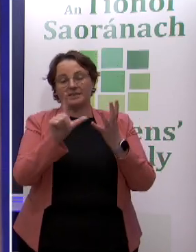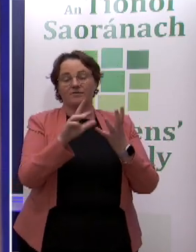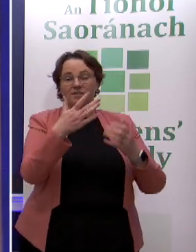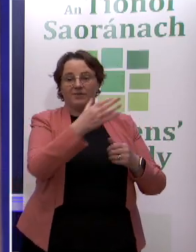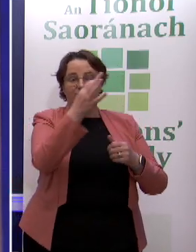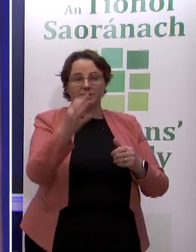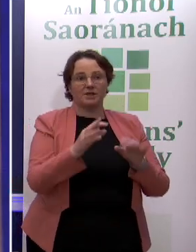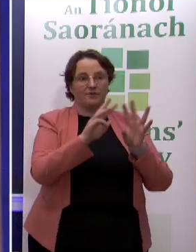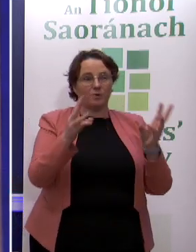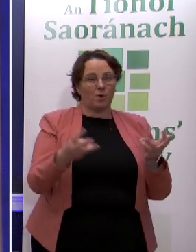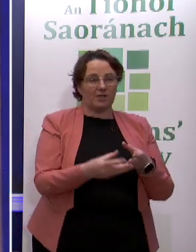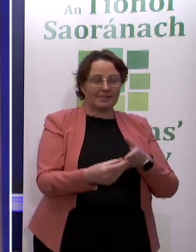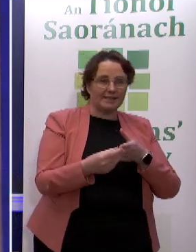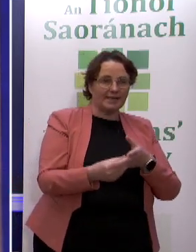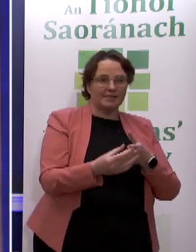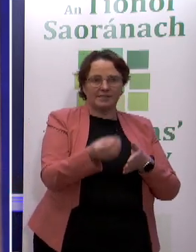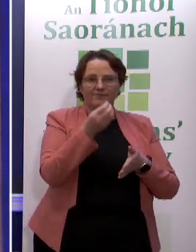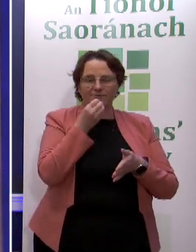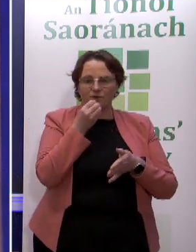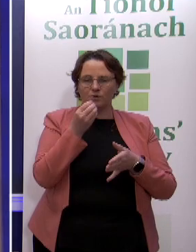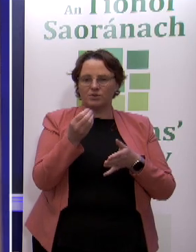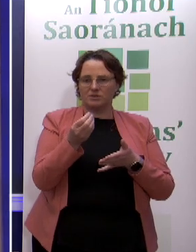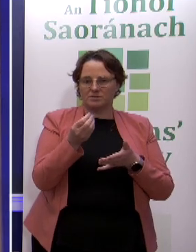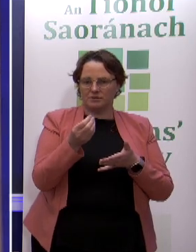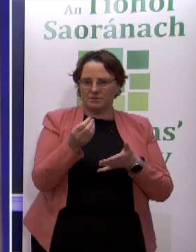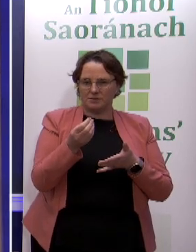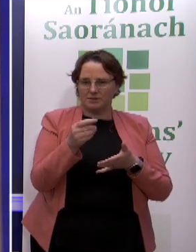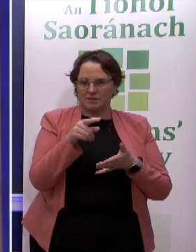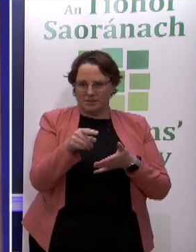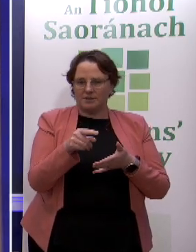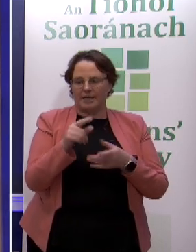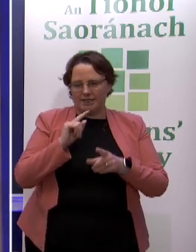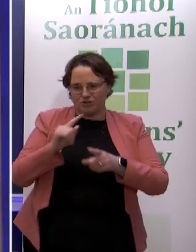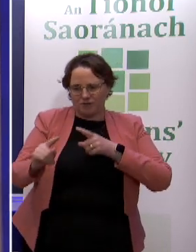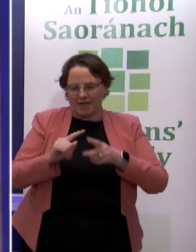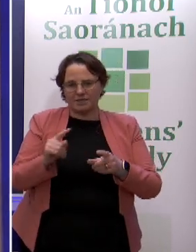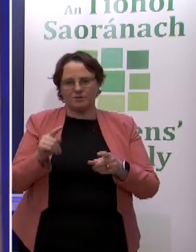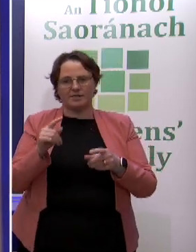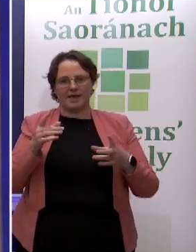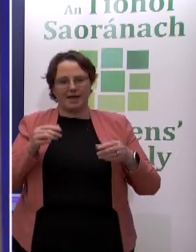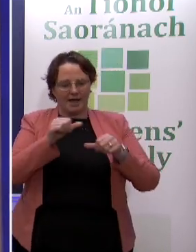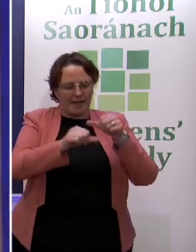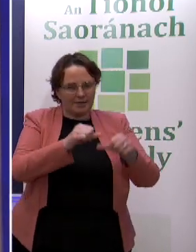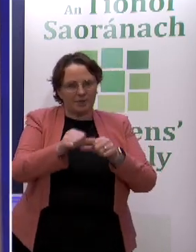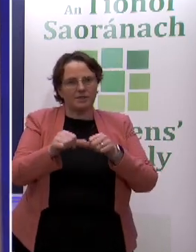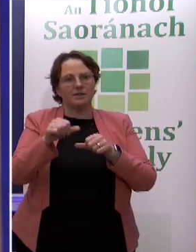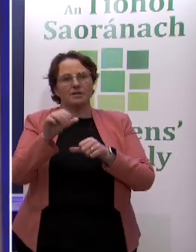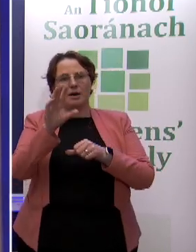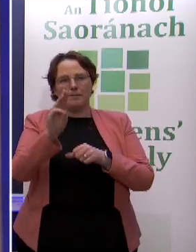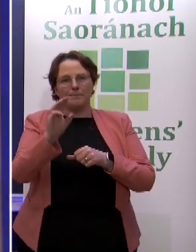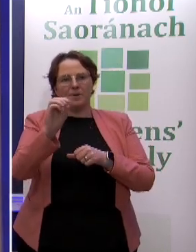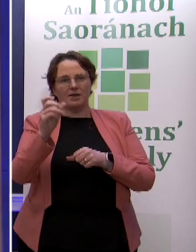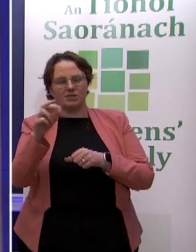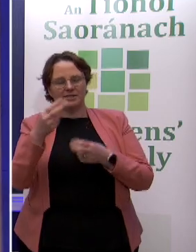of the world's leading food crops have interactions with animal pollinators. So they are animal pollinated. They need this diversity